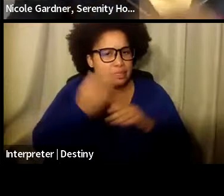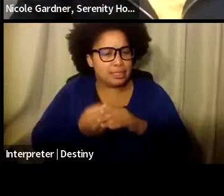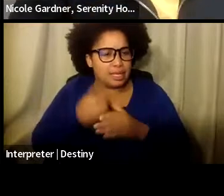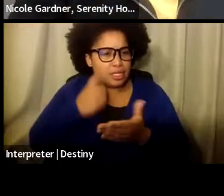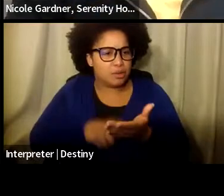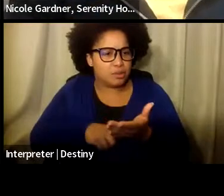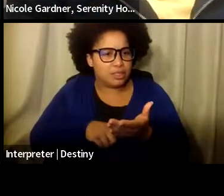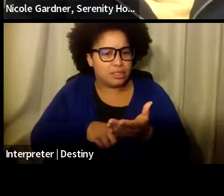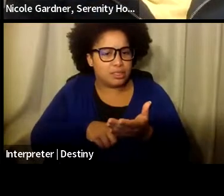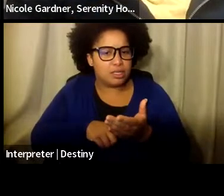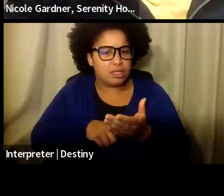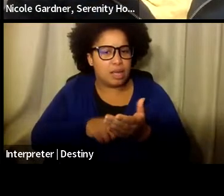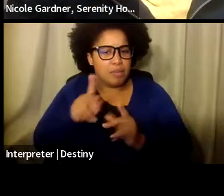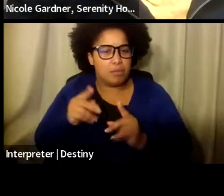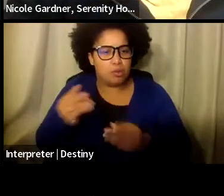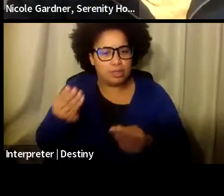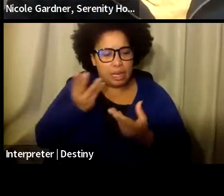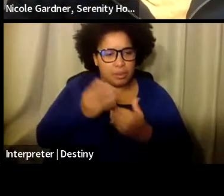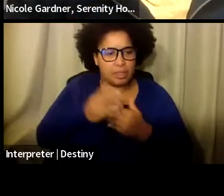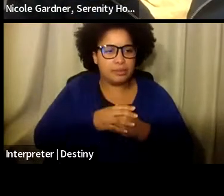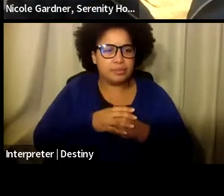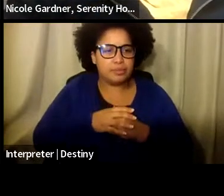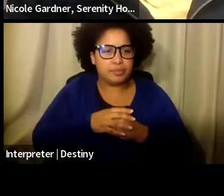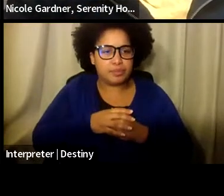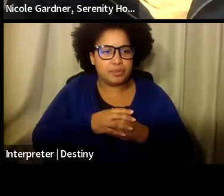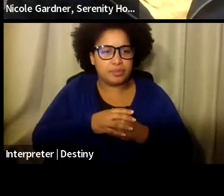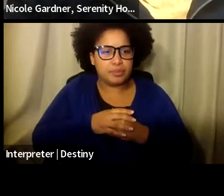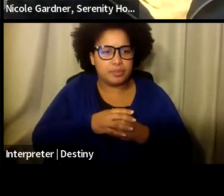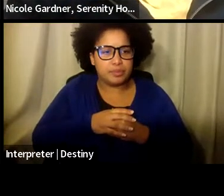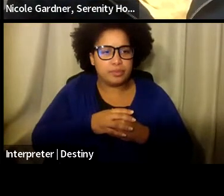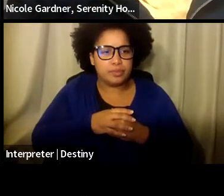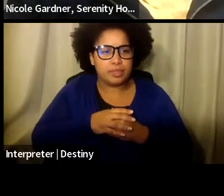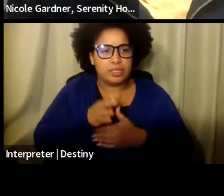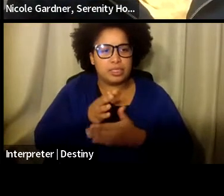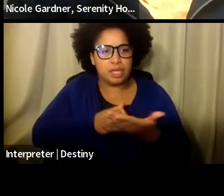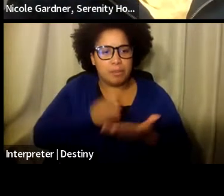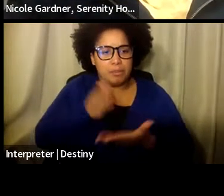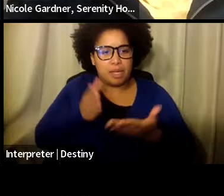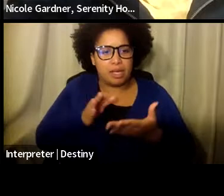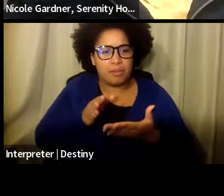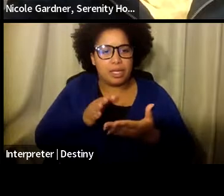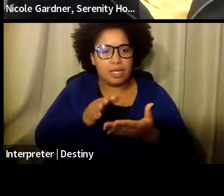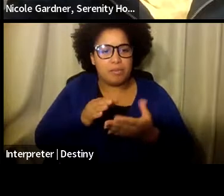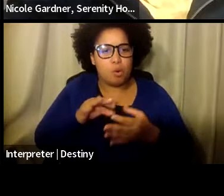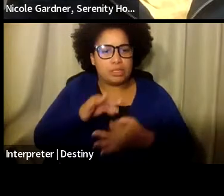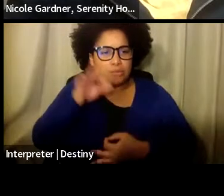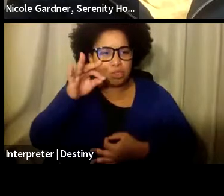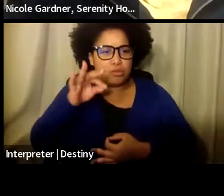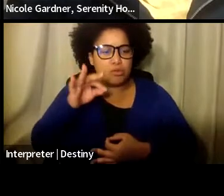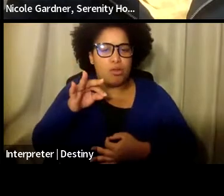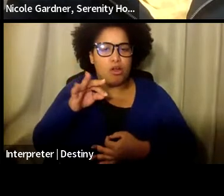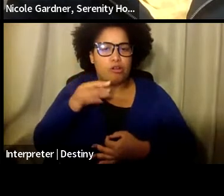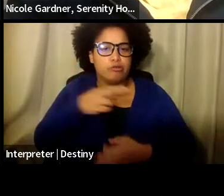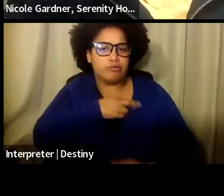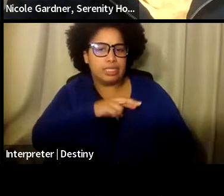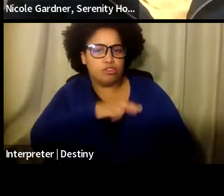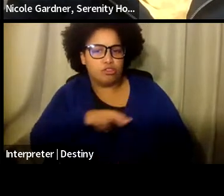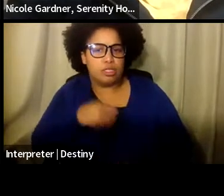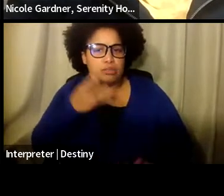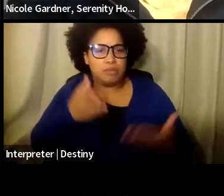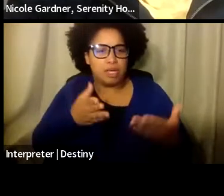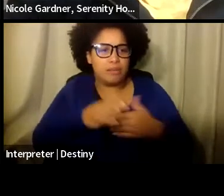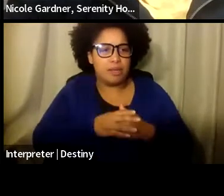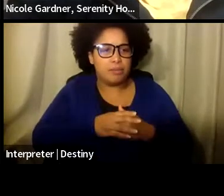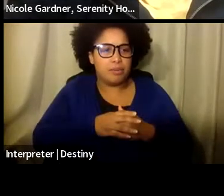like what people bring to me. And some of it might be termed spiritual or theological.